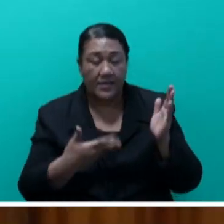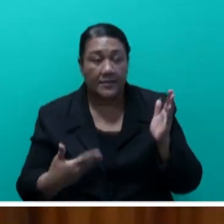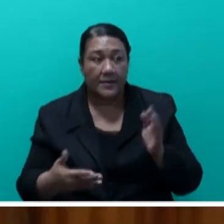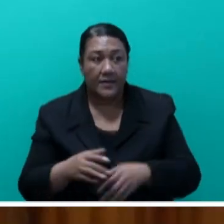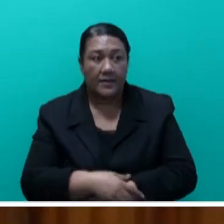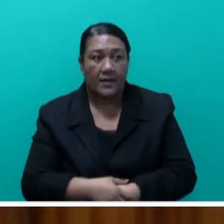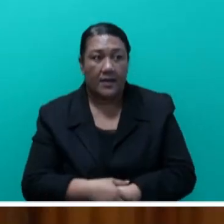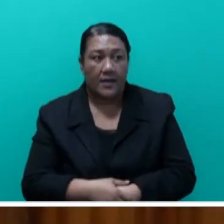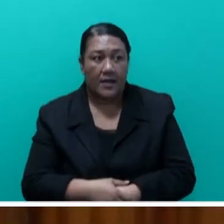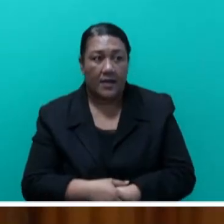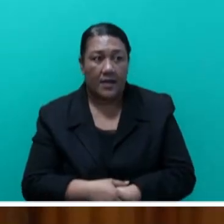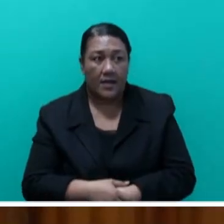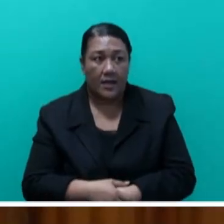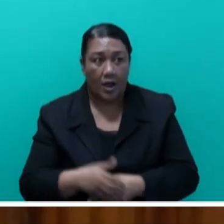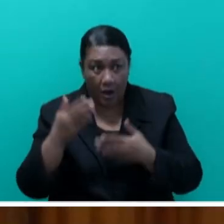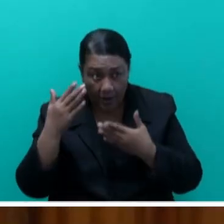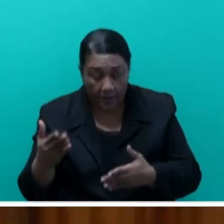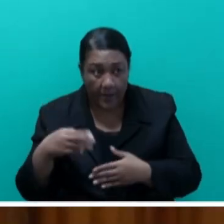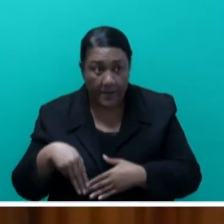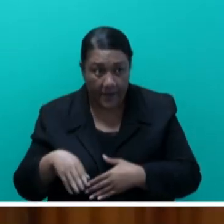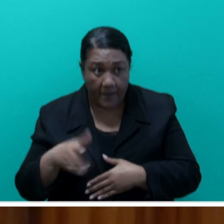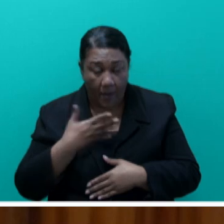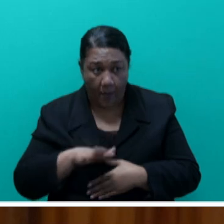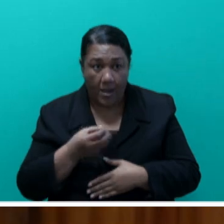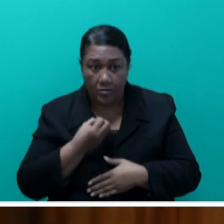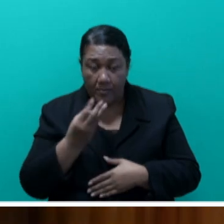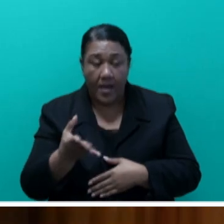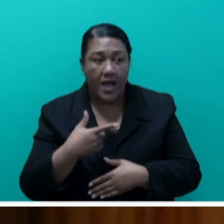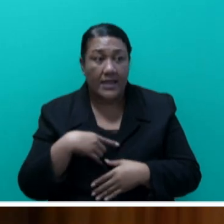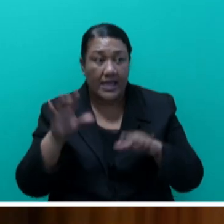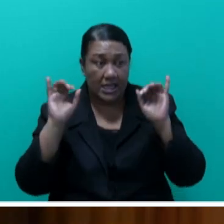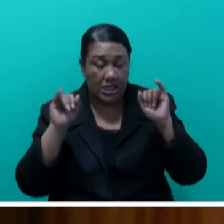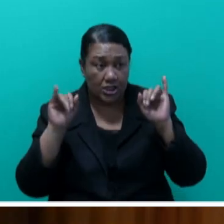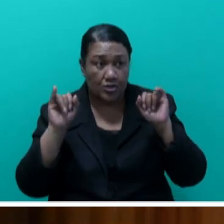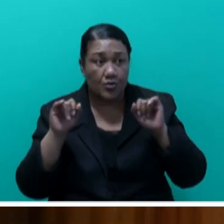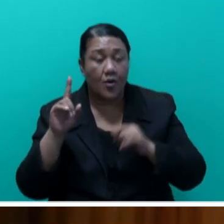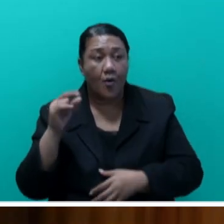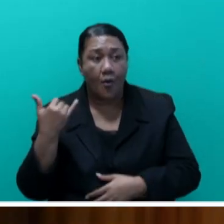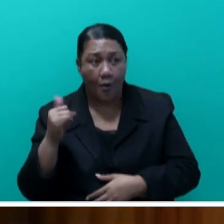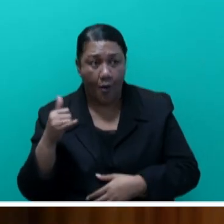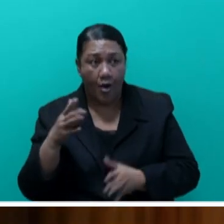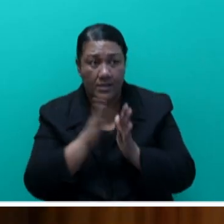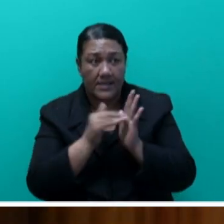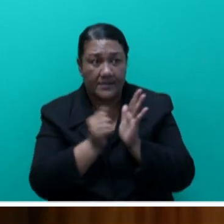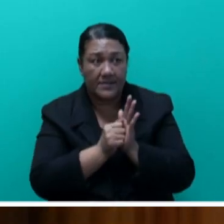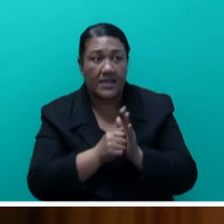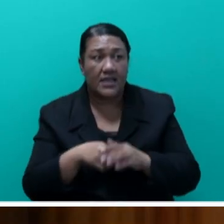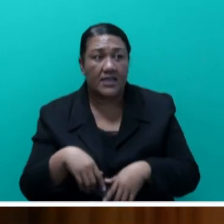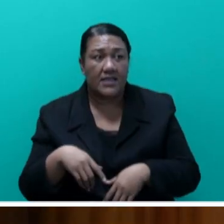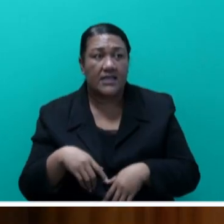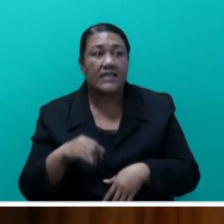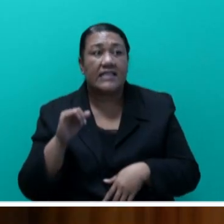the Honourable Member that this issue or this subject is